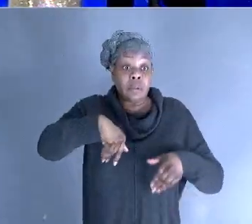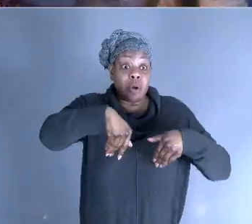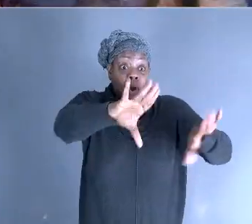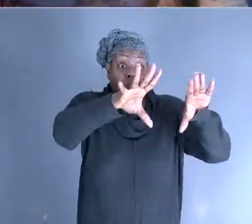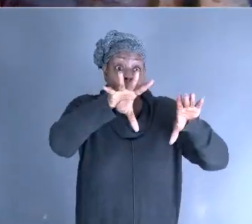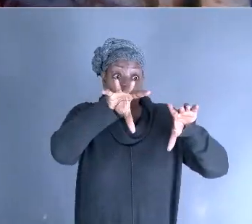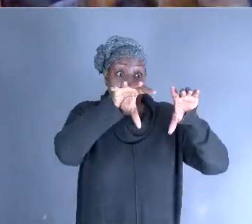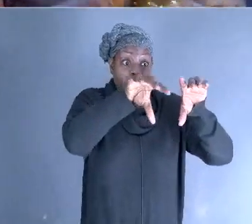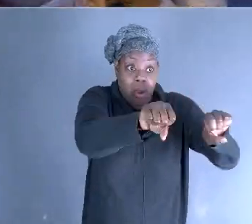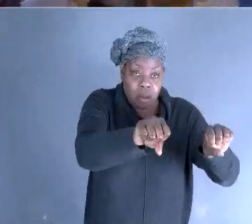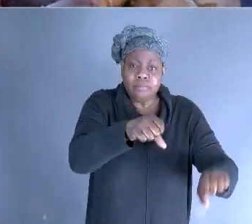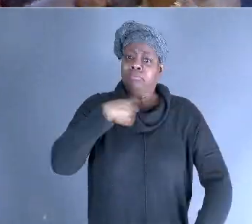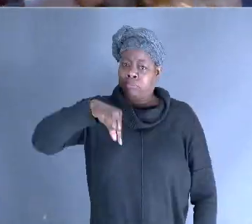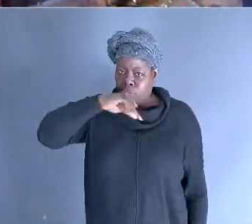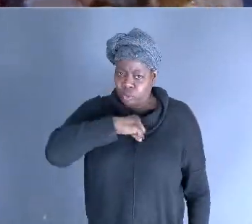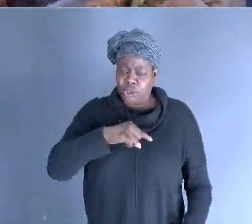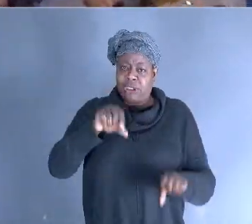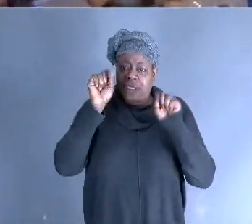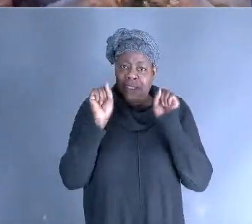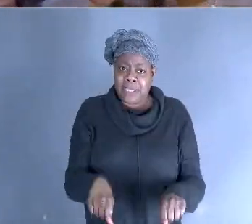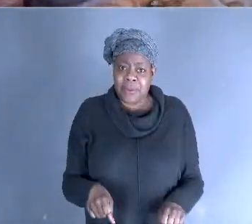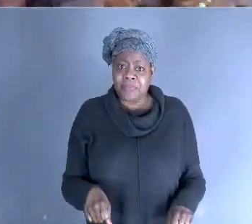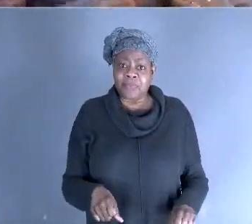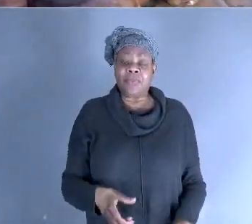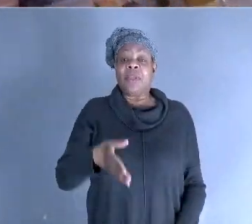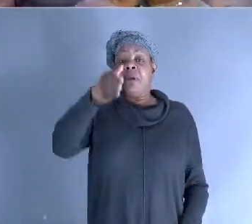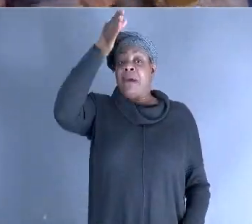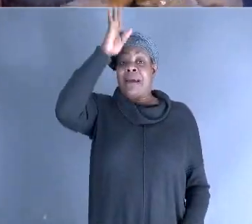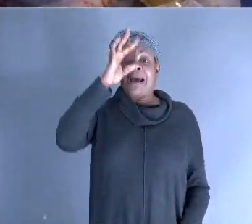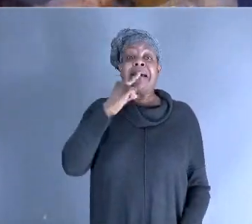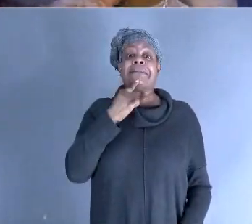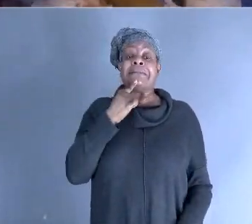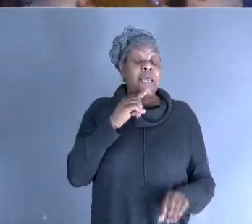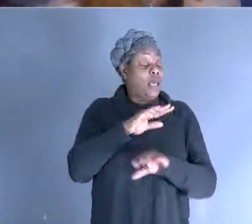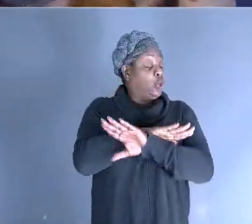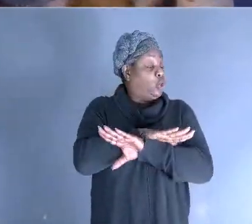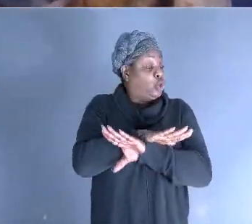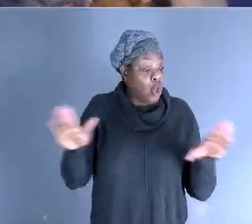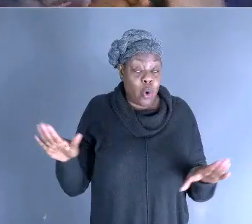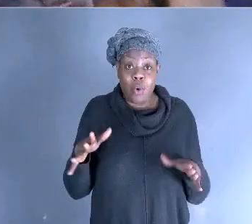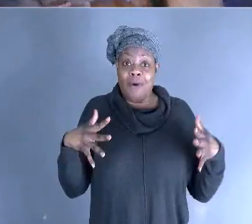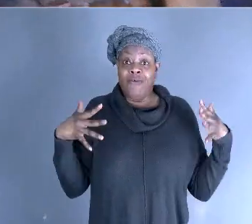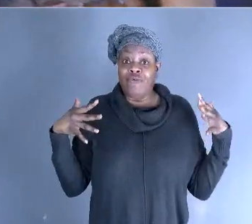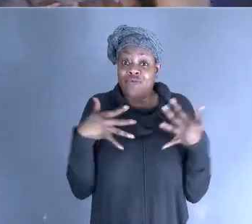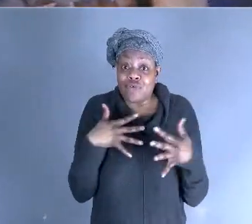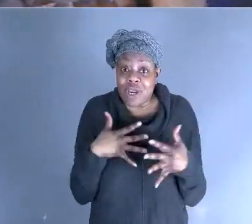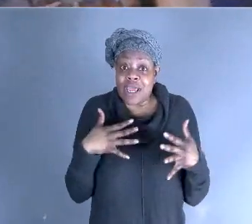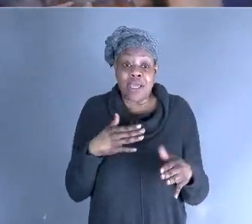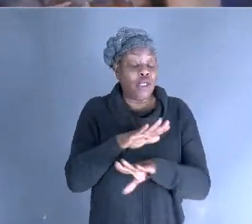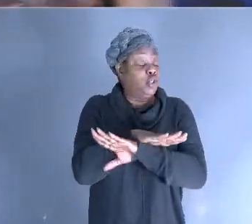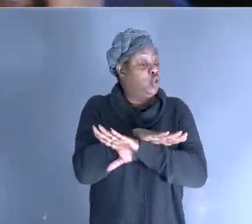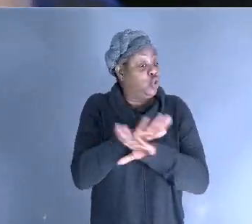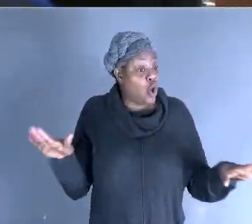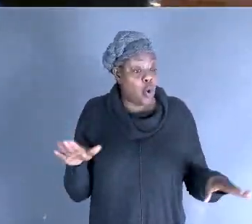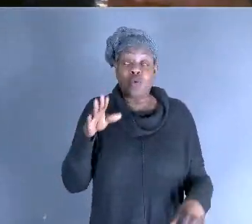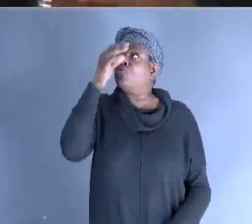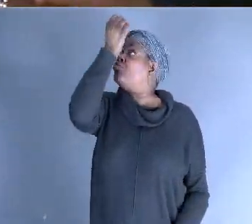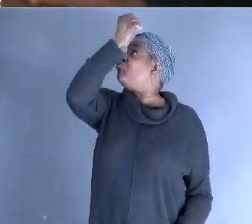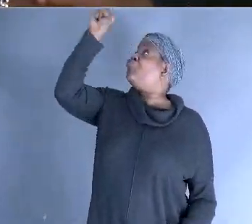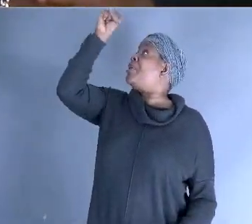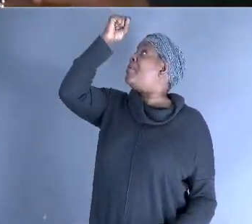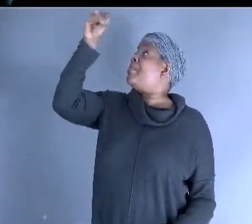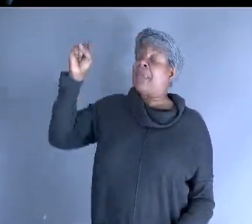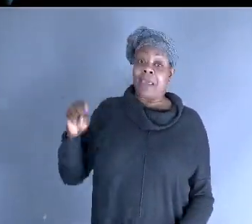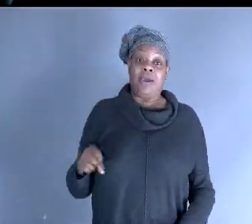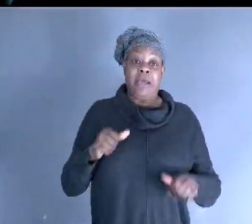territory. If God said that as long as we are not afraid, and as long as we do not rebel, and as long as